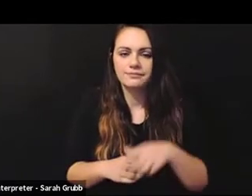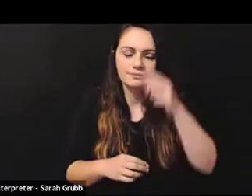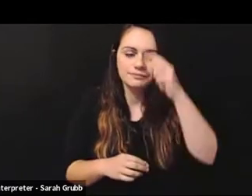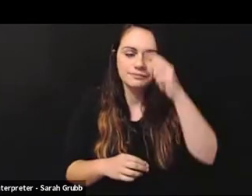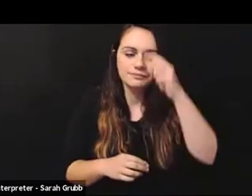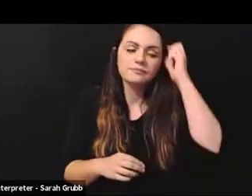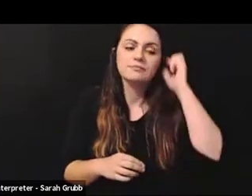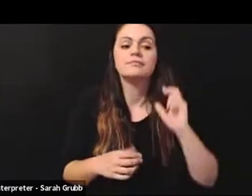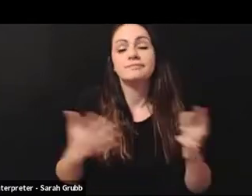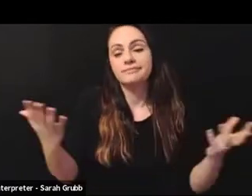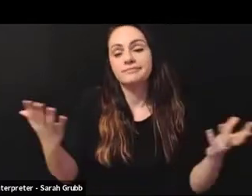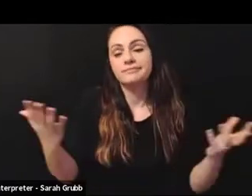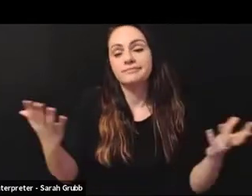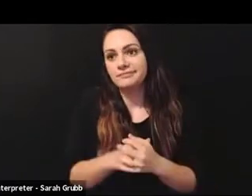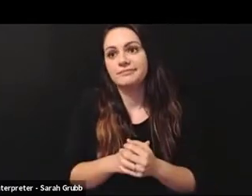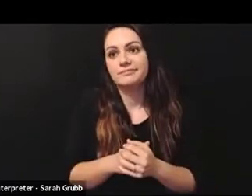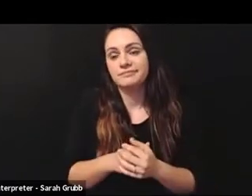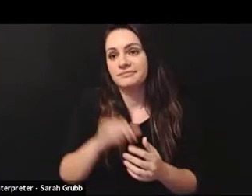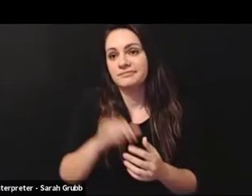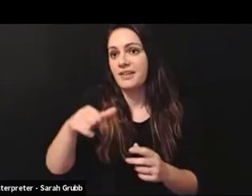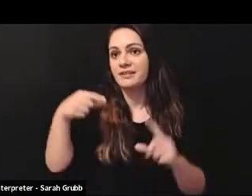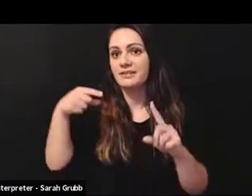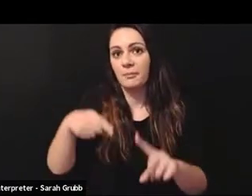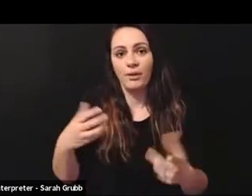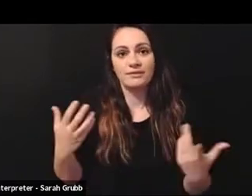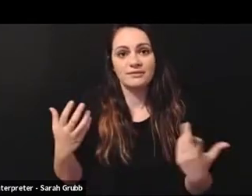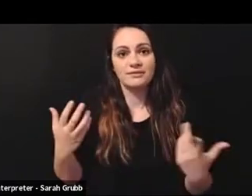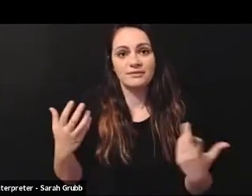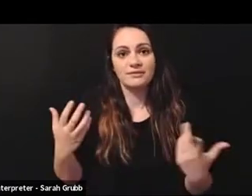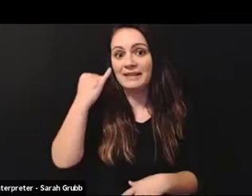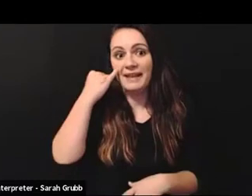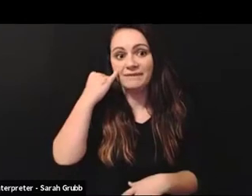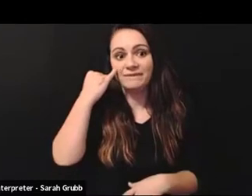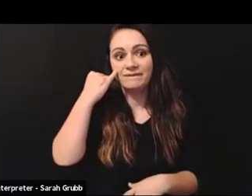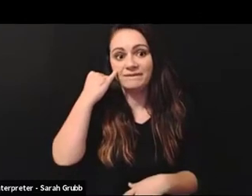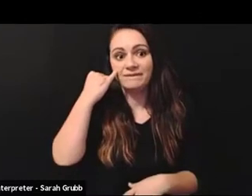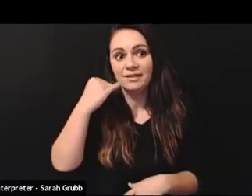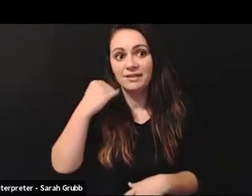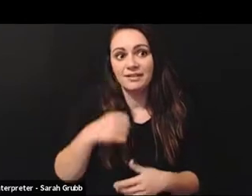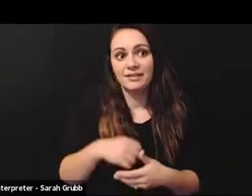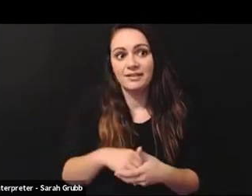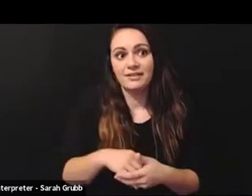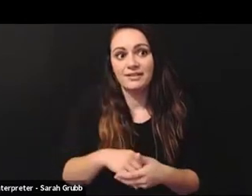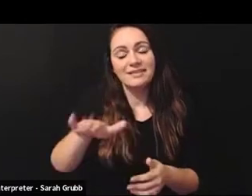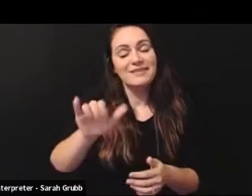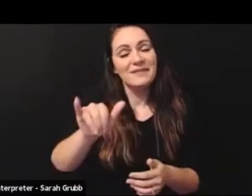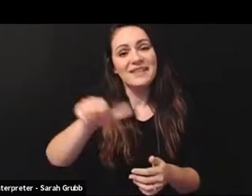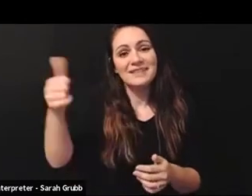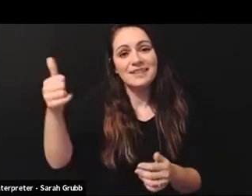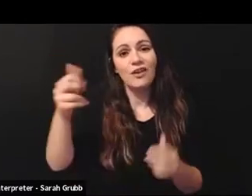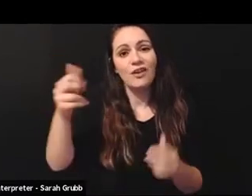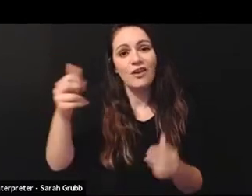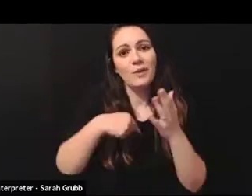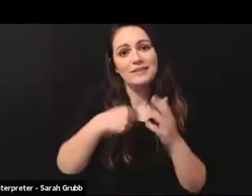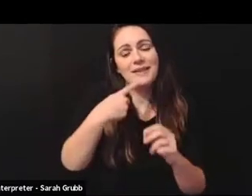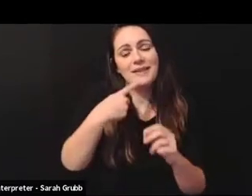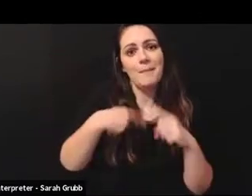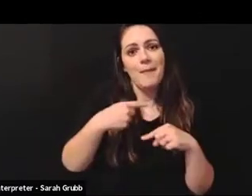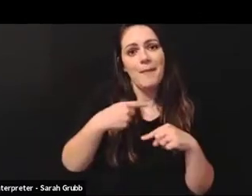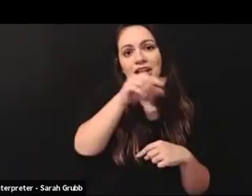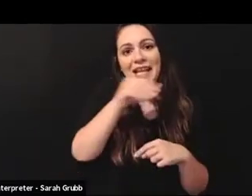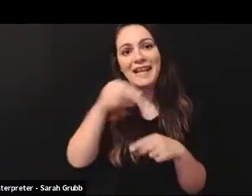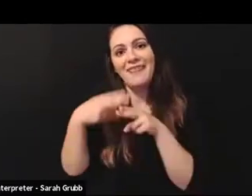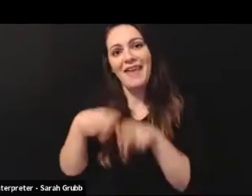that's the whole thing of then if you don't have someone like, this is another chicken and the egg issue. If you don't have that on the